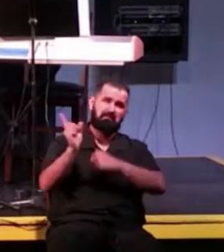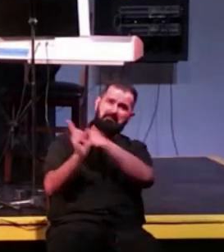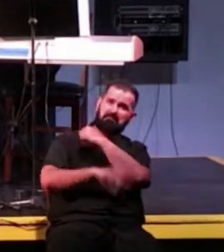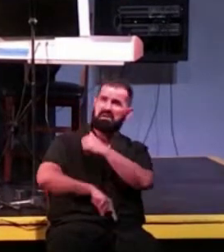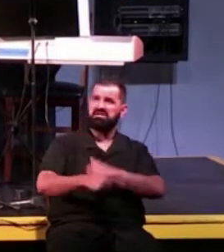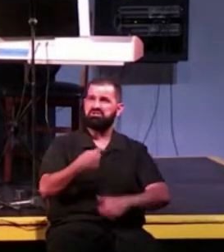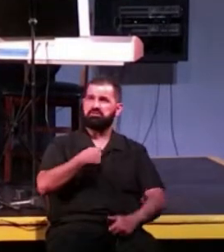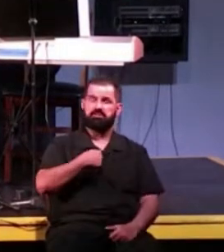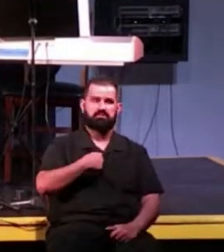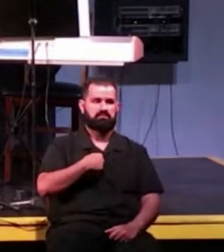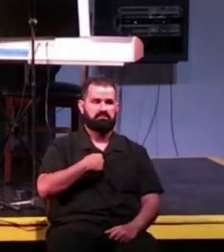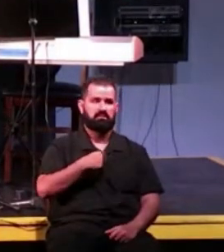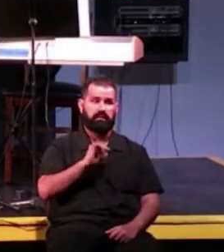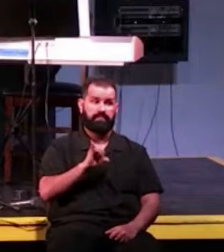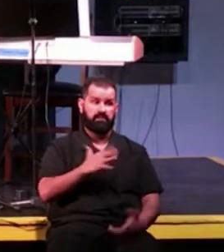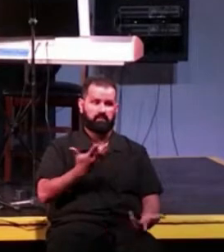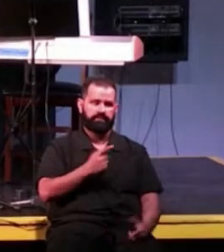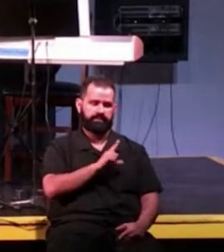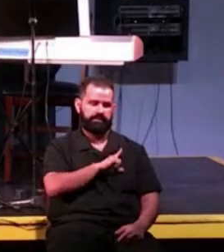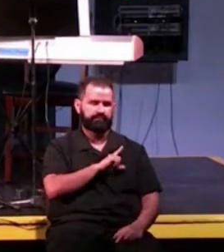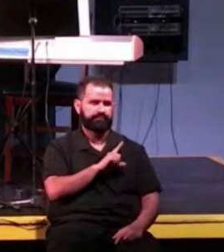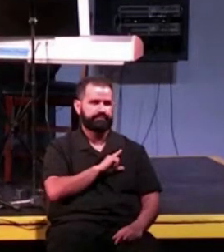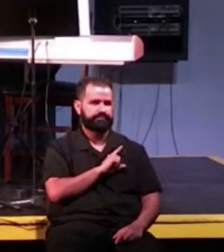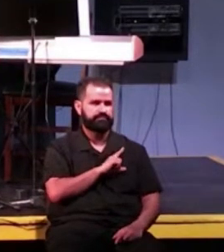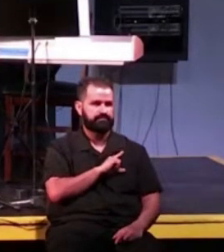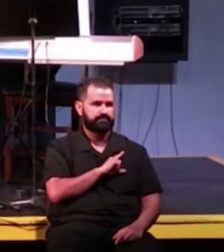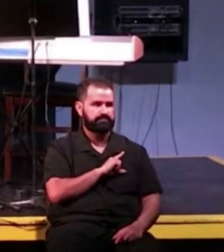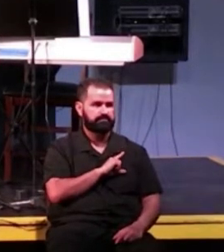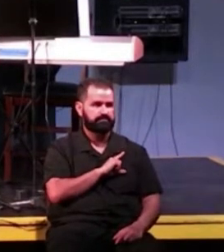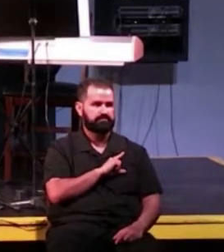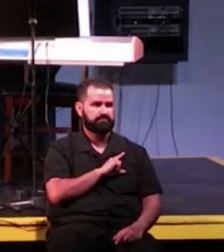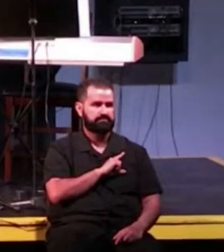That's guilt and condemnation.